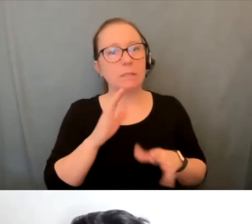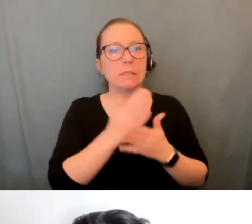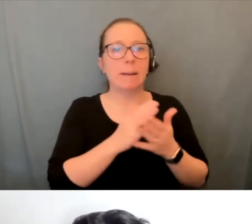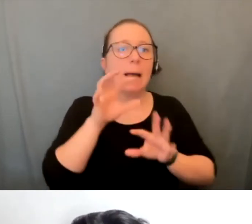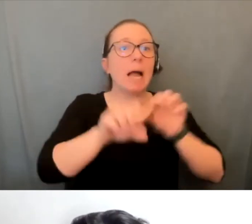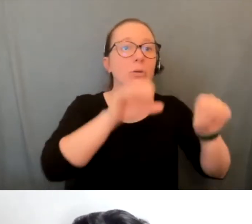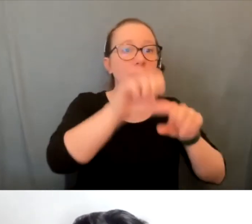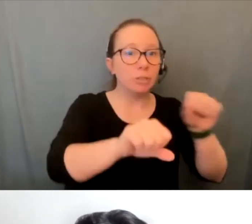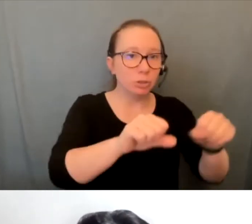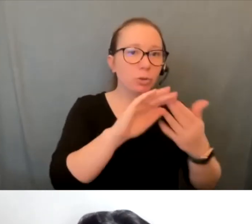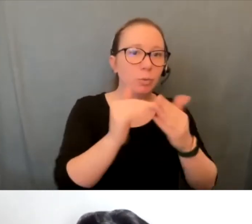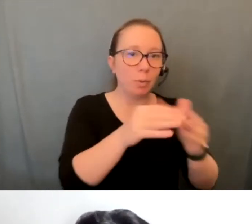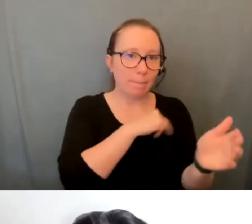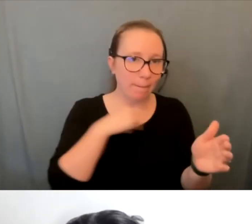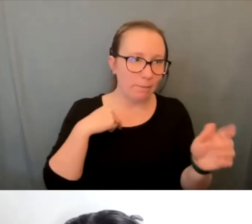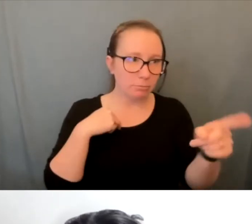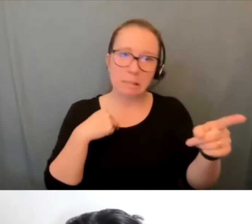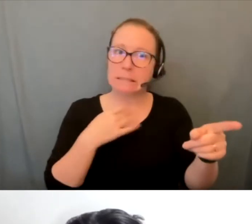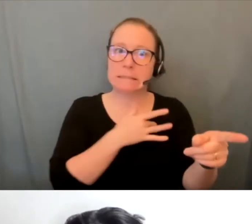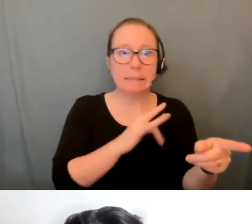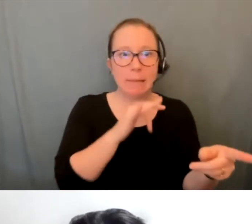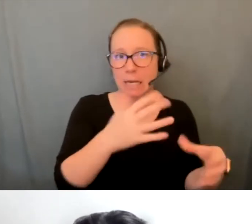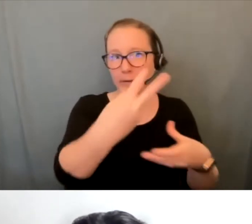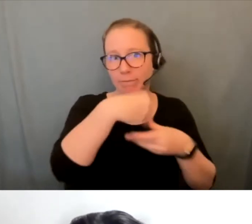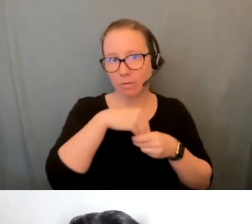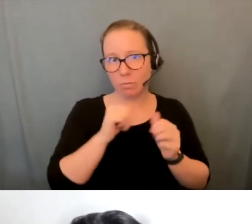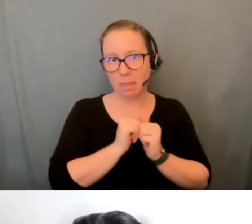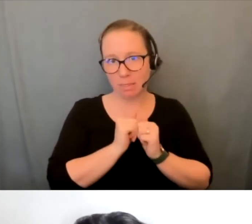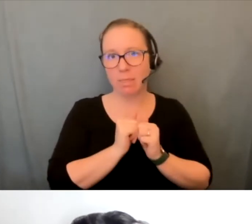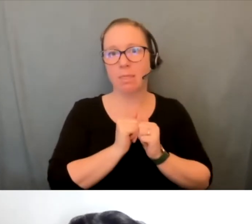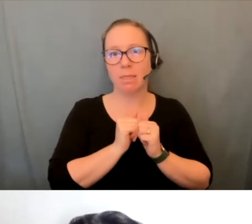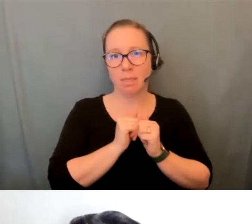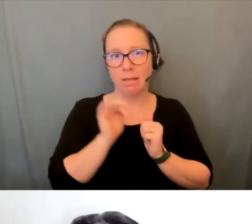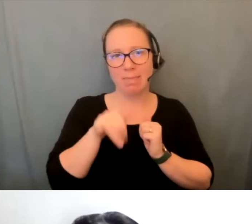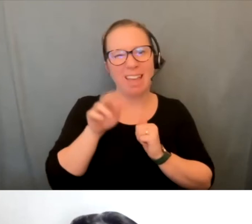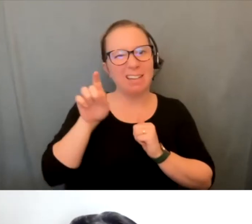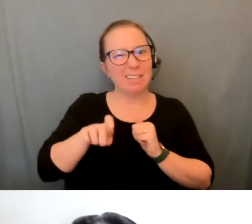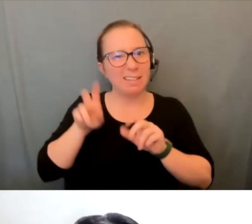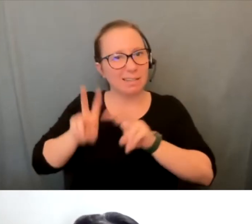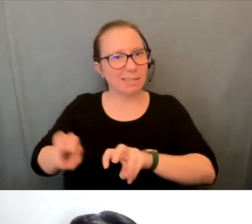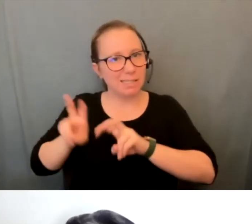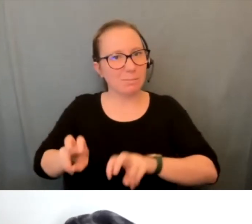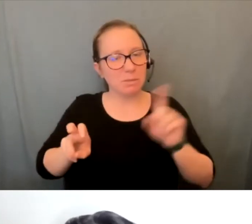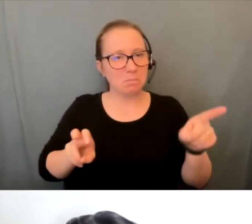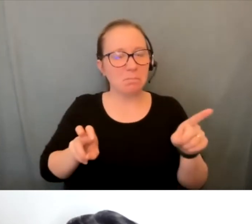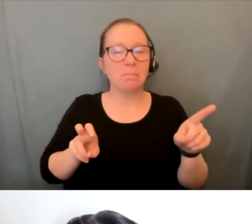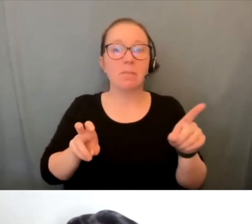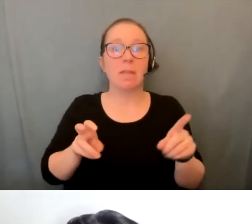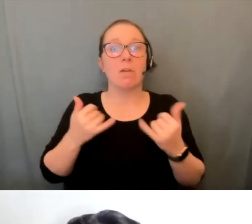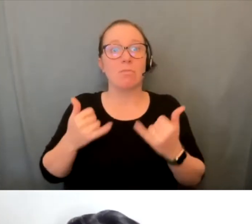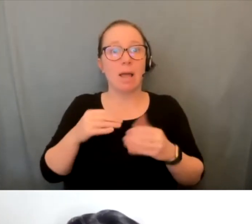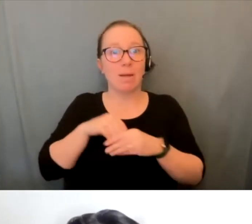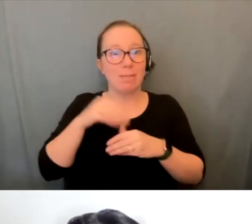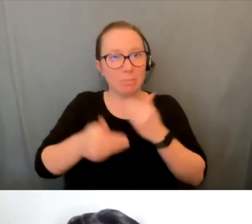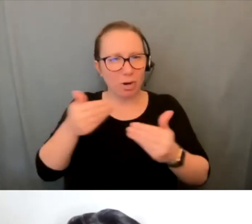members that have not normally participated in that needs assessment. And we're in the process of pulling that